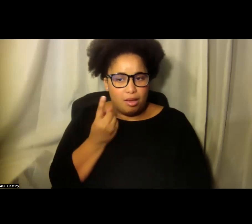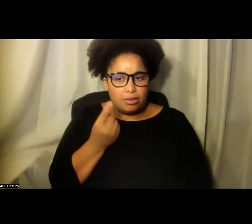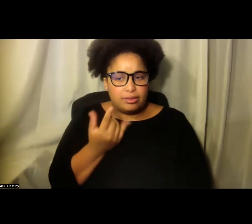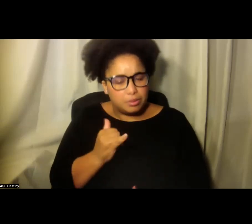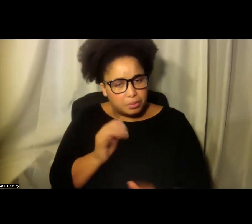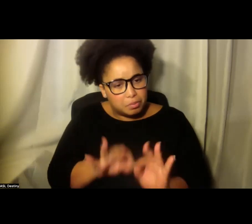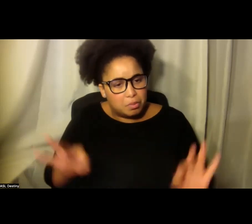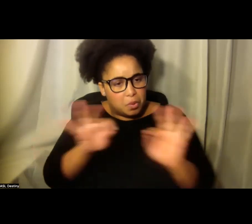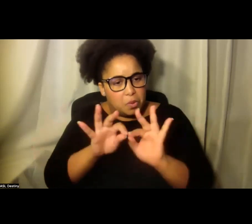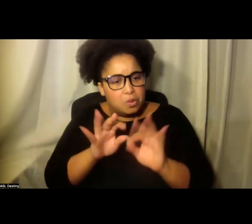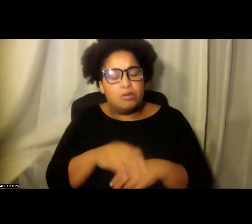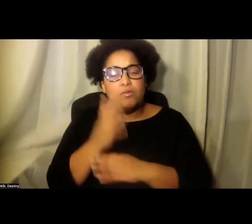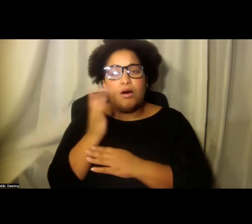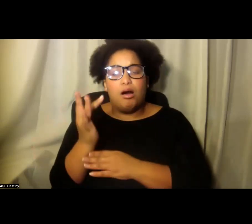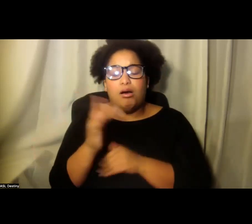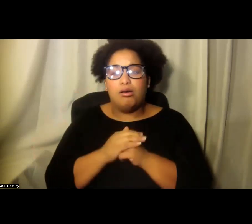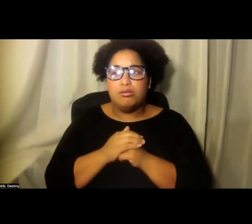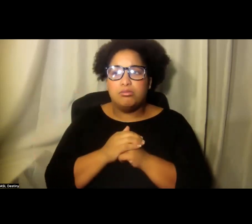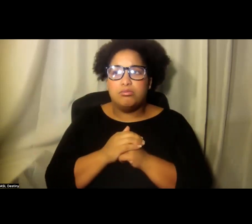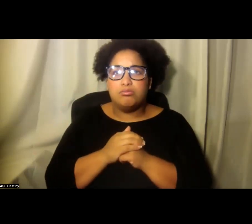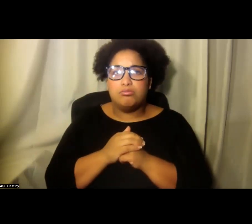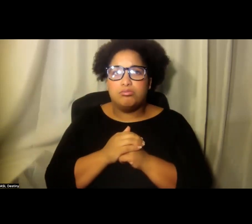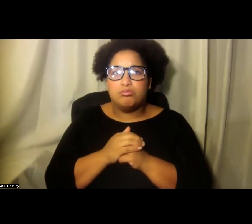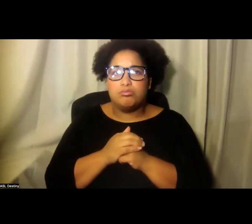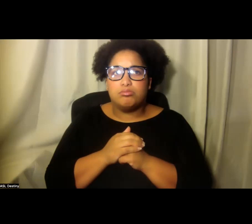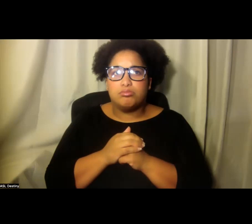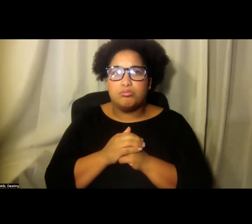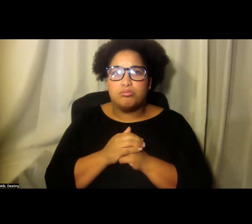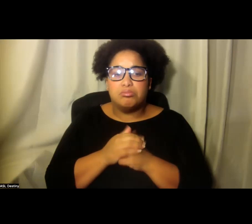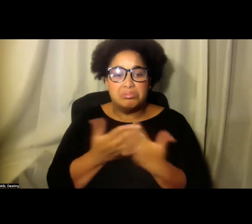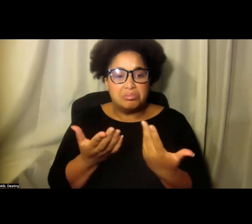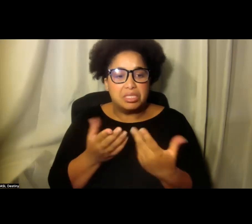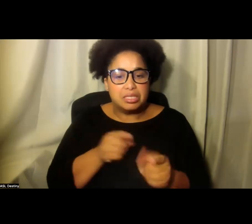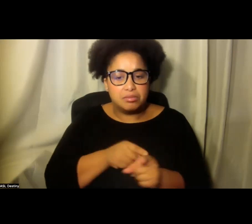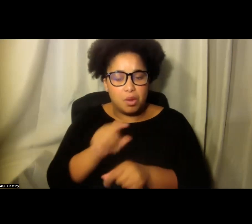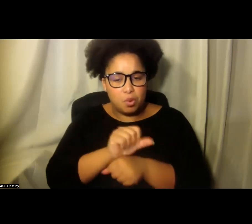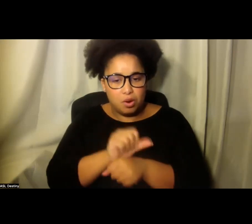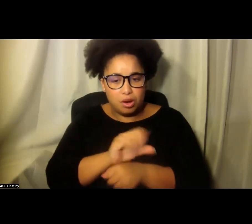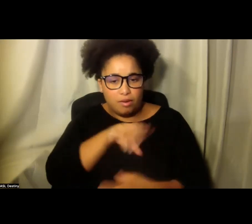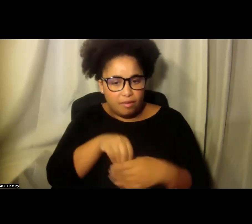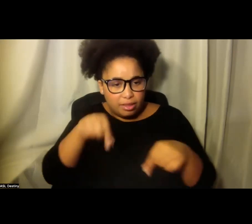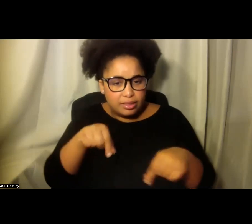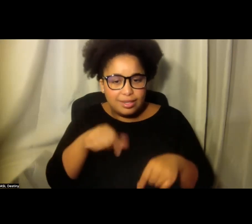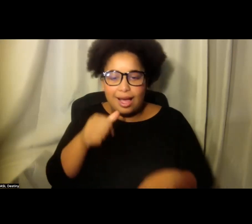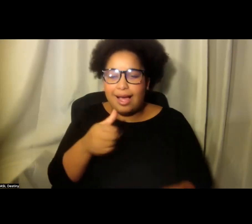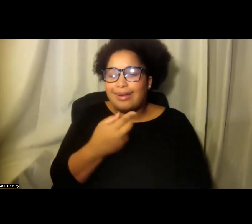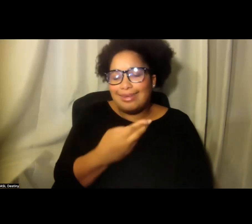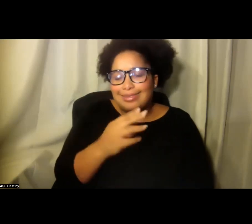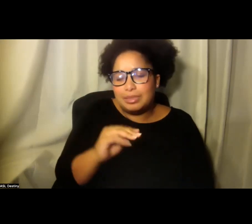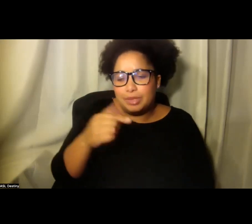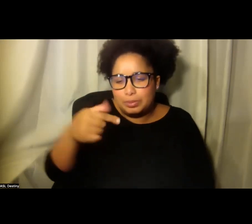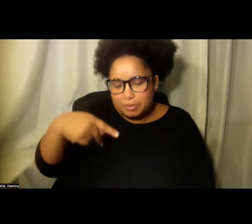important in that at least I do this for a living, not the HMGP.